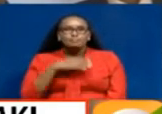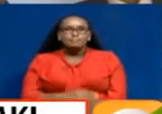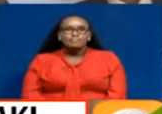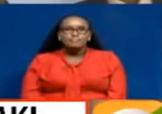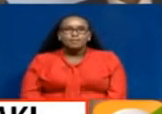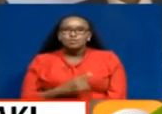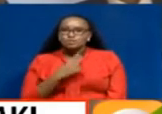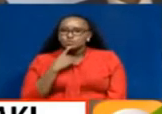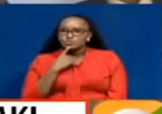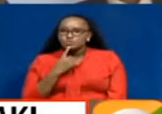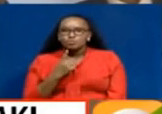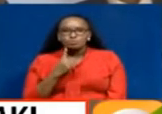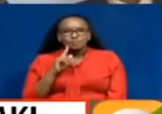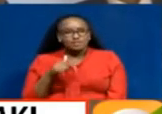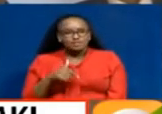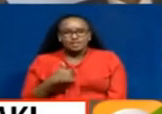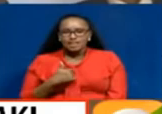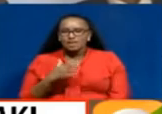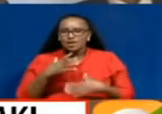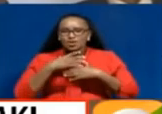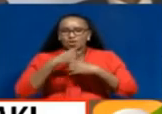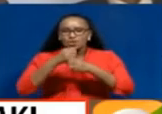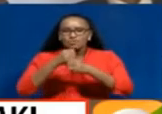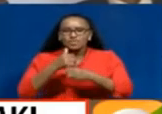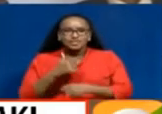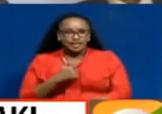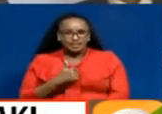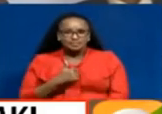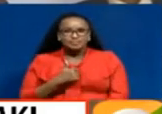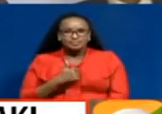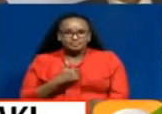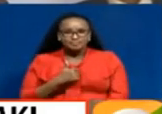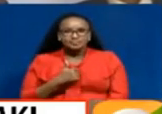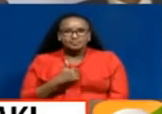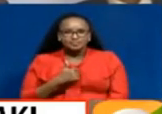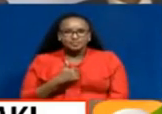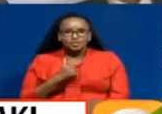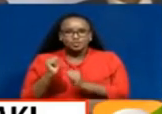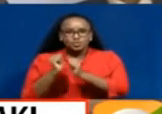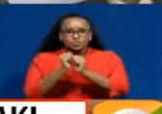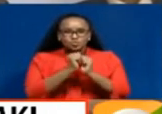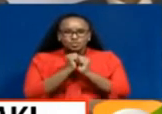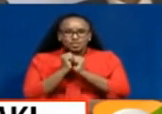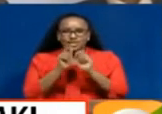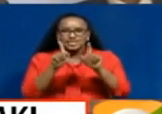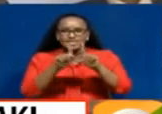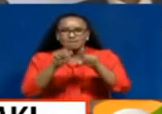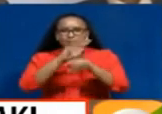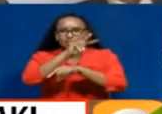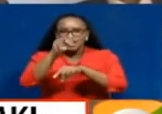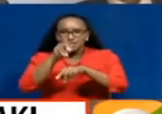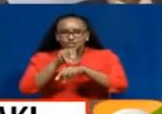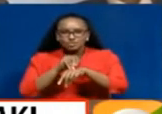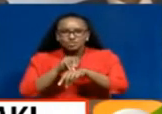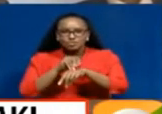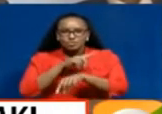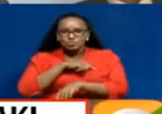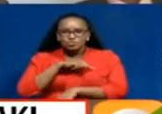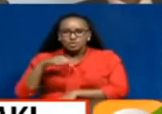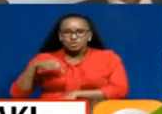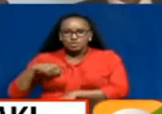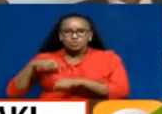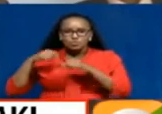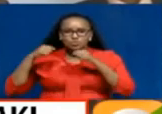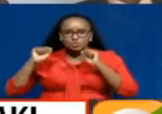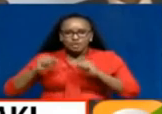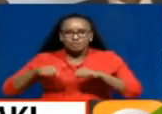And therefore, I am confident that together as a nation, we can